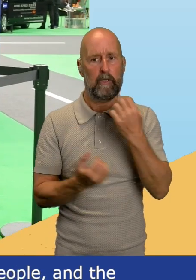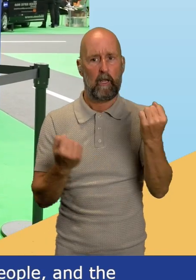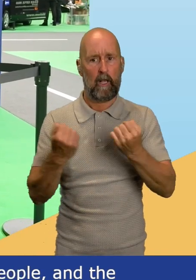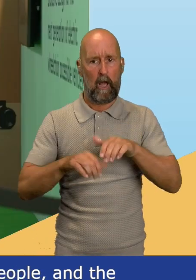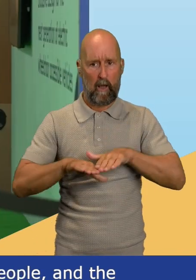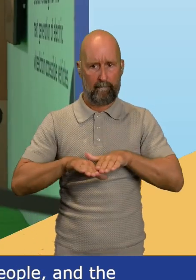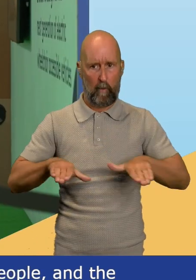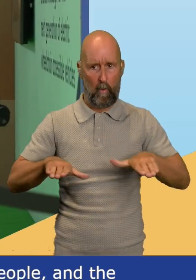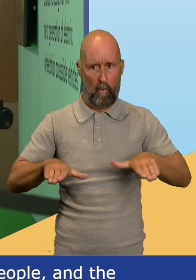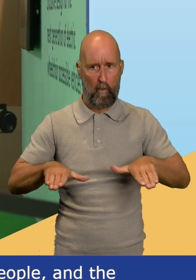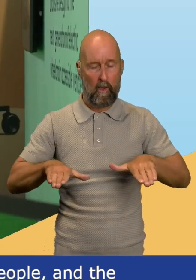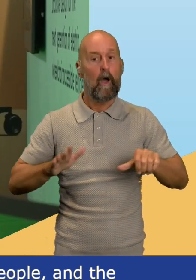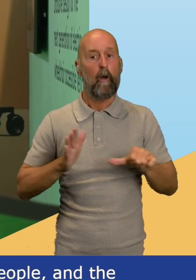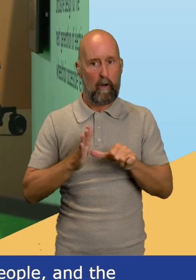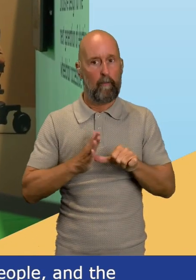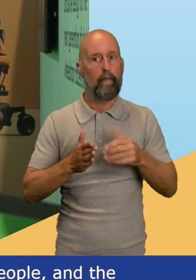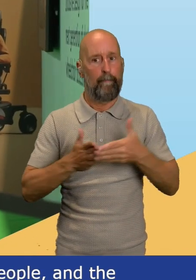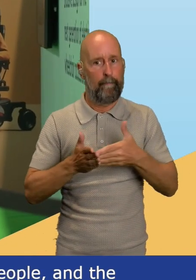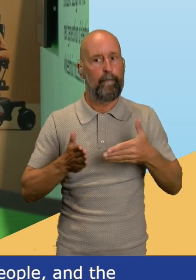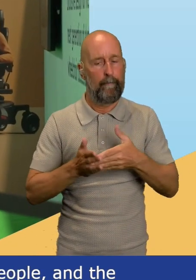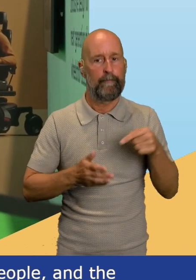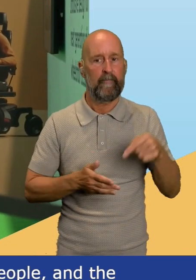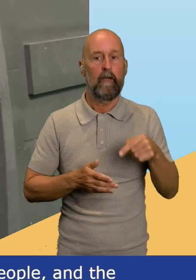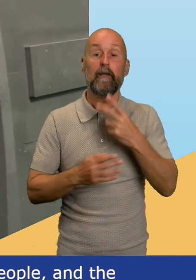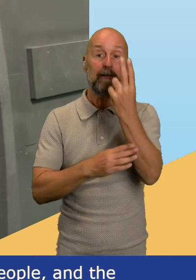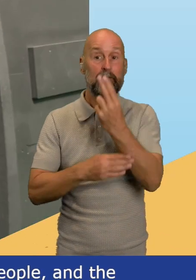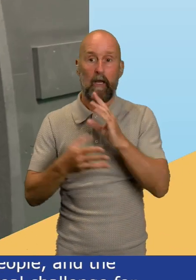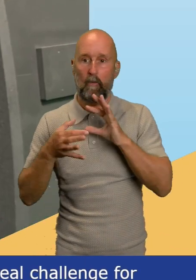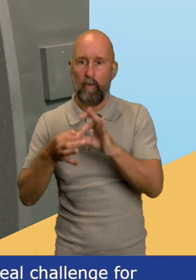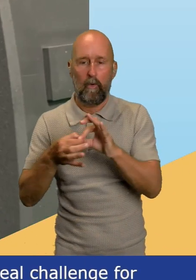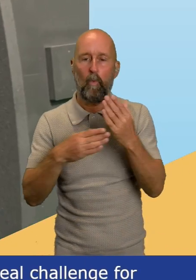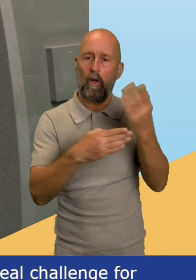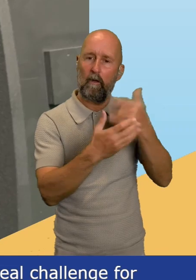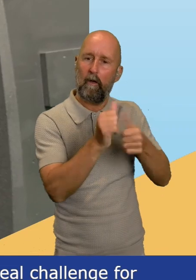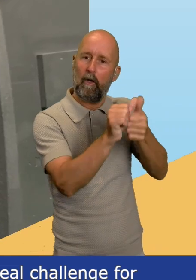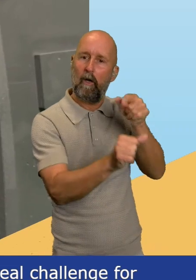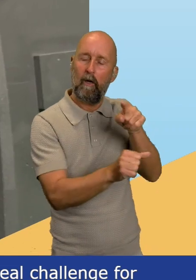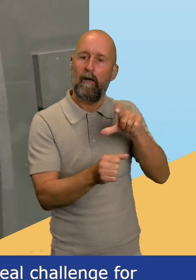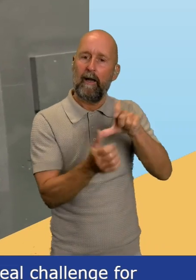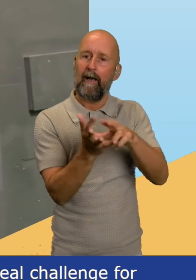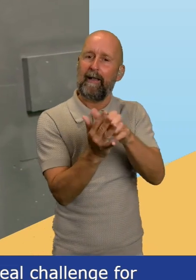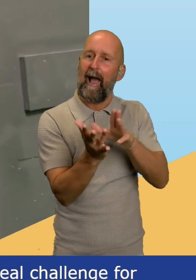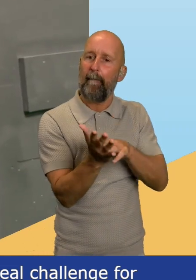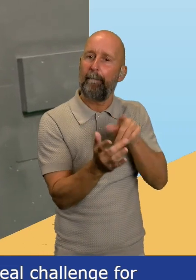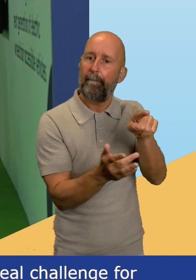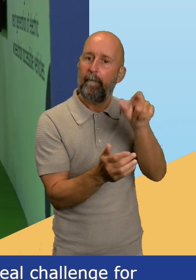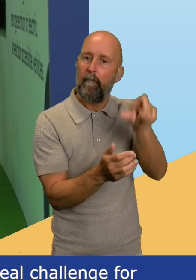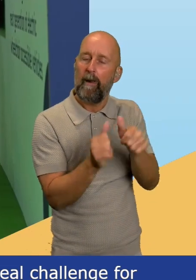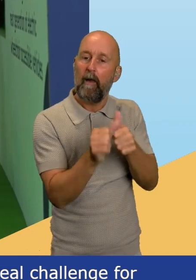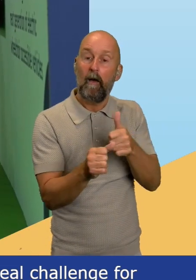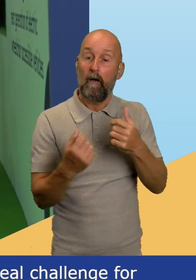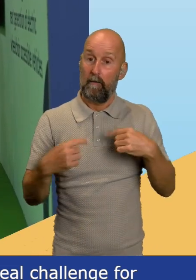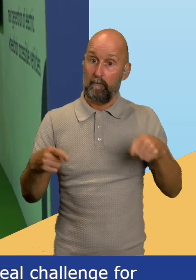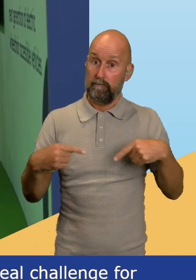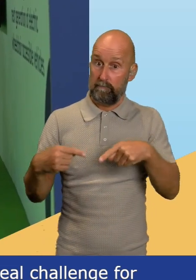design agency and our partners in industry to try and solve the problem of electric vehicles. The team from Callum are here today. So if you drive a wheelchair